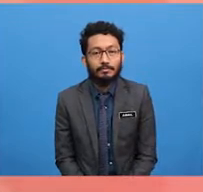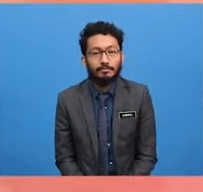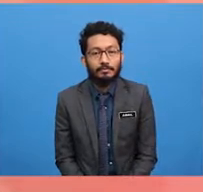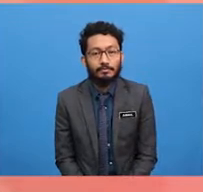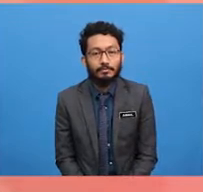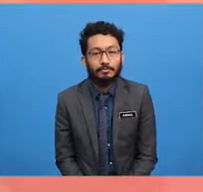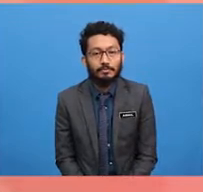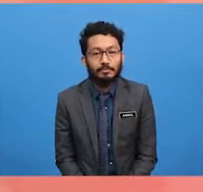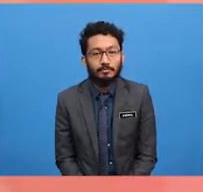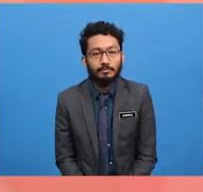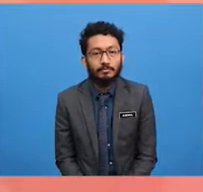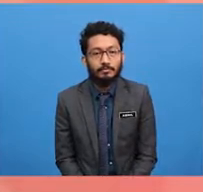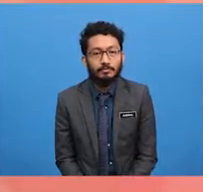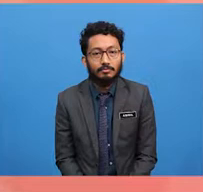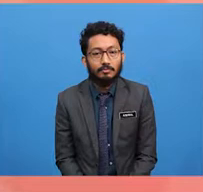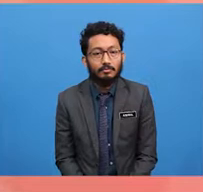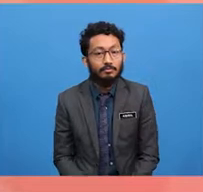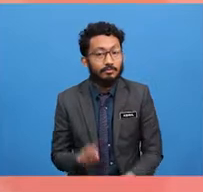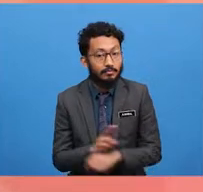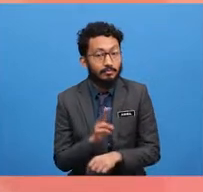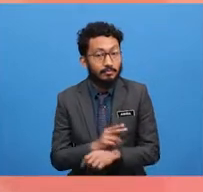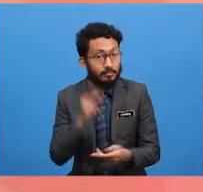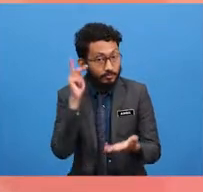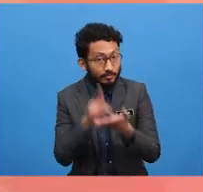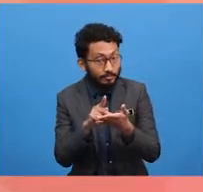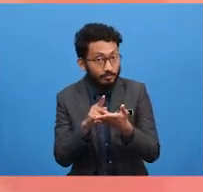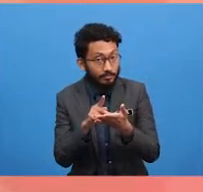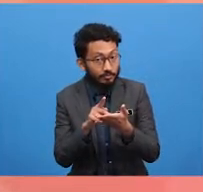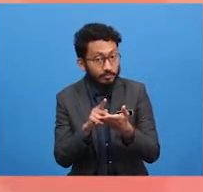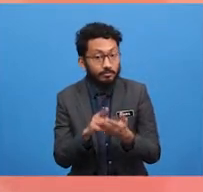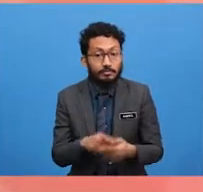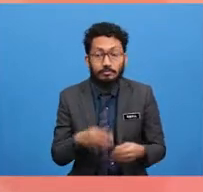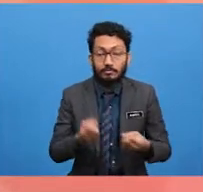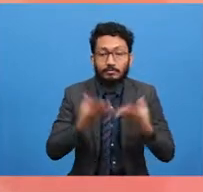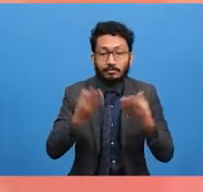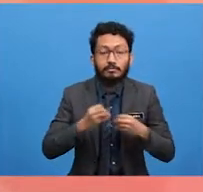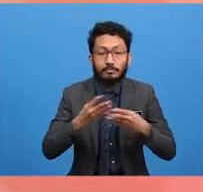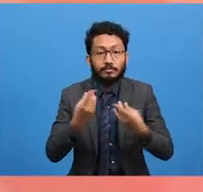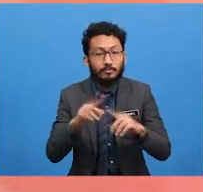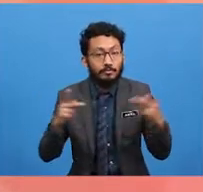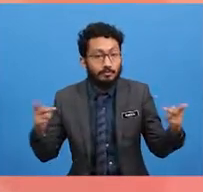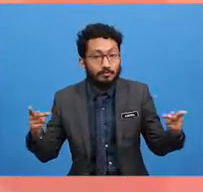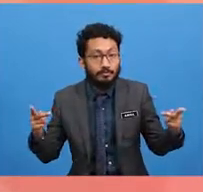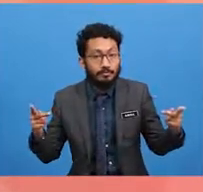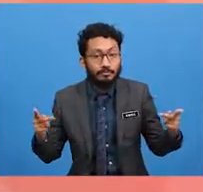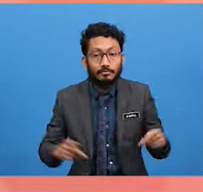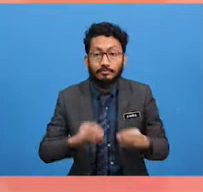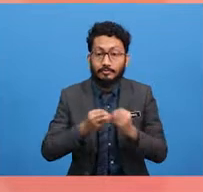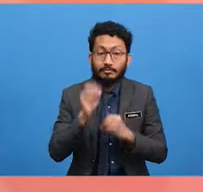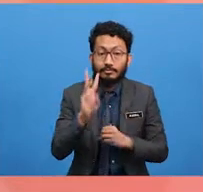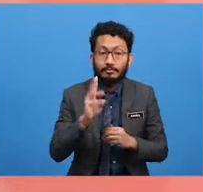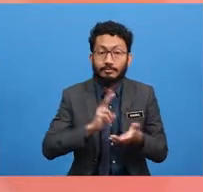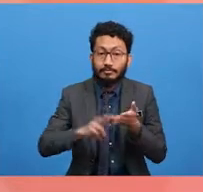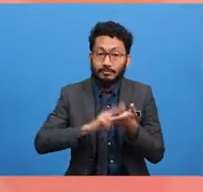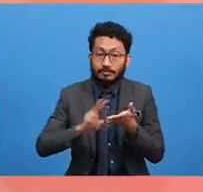the appropriate expressions or phrases we learned earlier. Use standard grammar and spelling